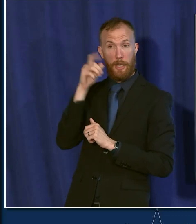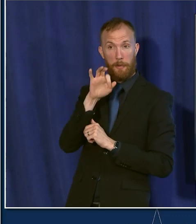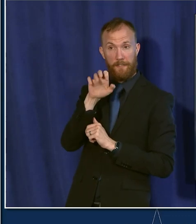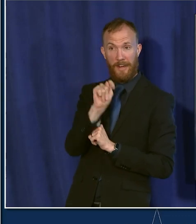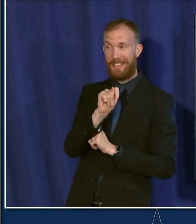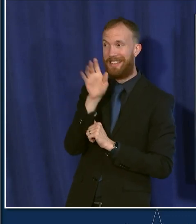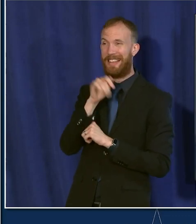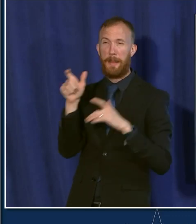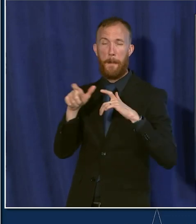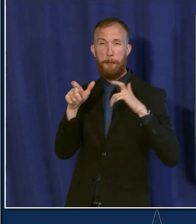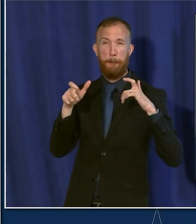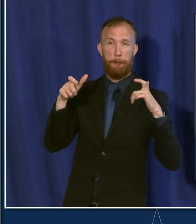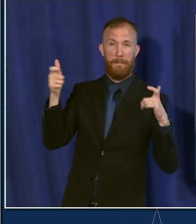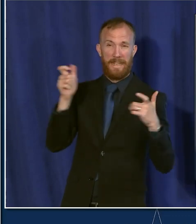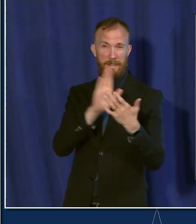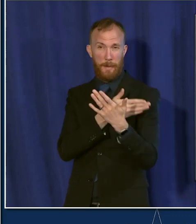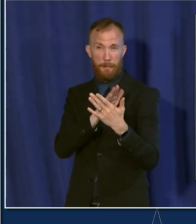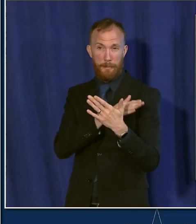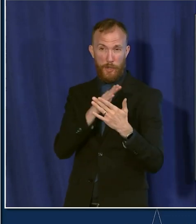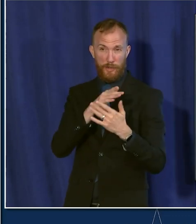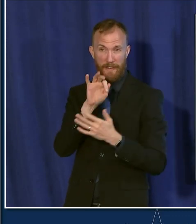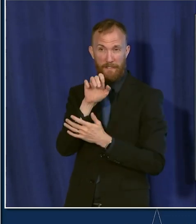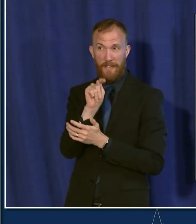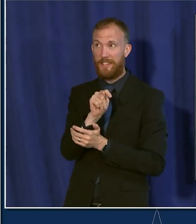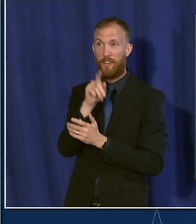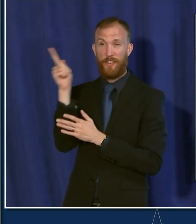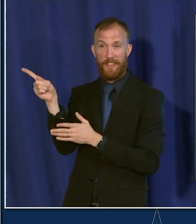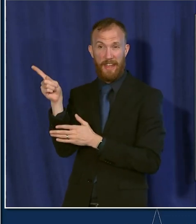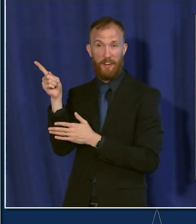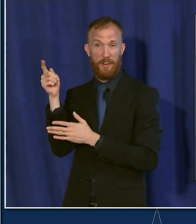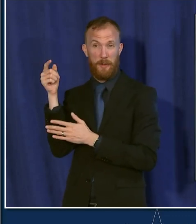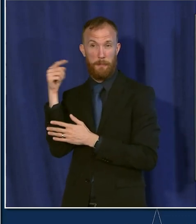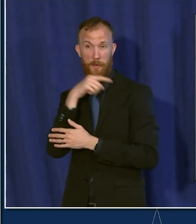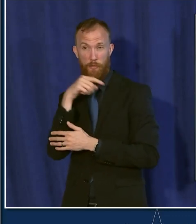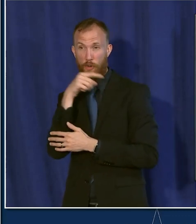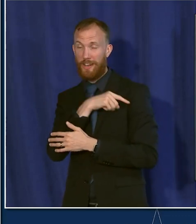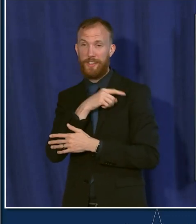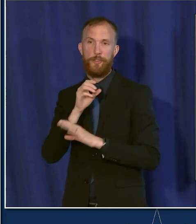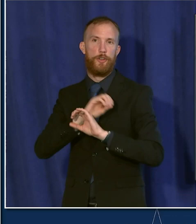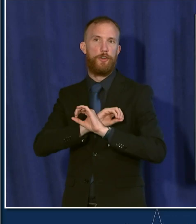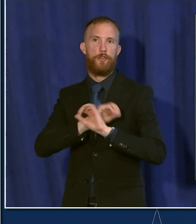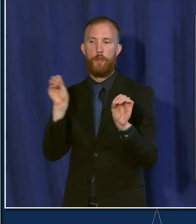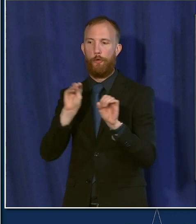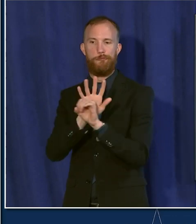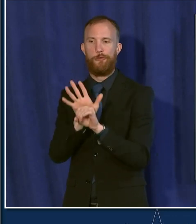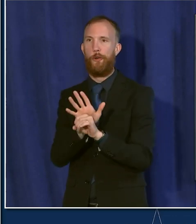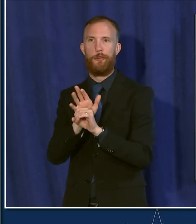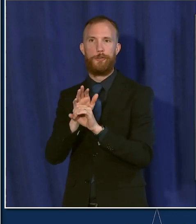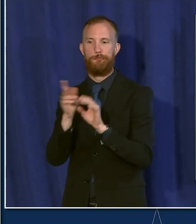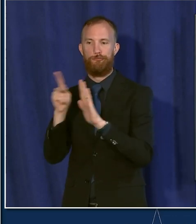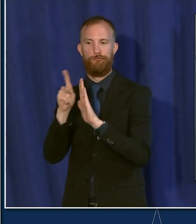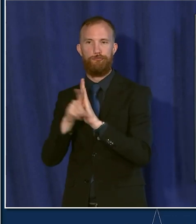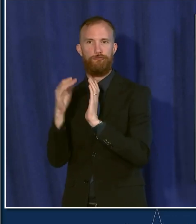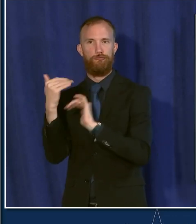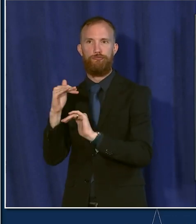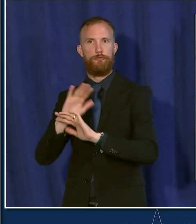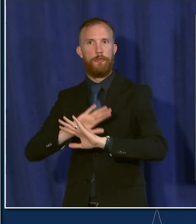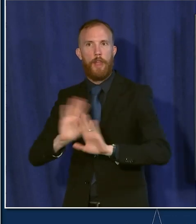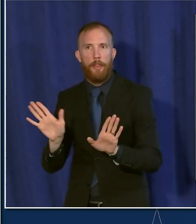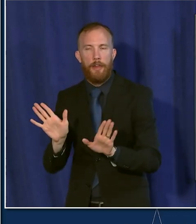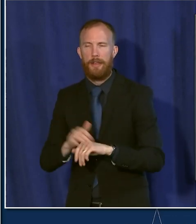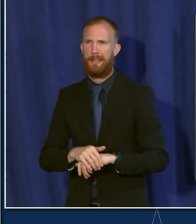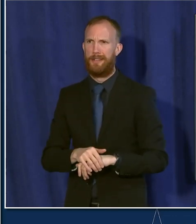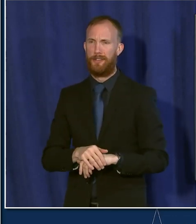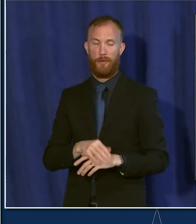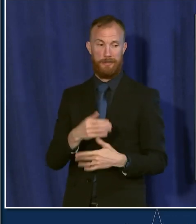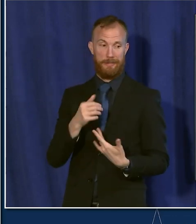music festival scheduled in Milwaukee, no COVID protocols in place of any kind. I would not feel comfortable moving ahead with Lollapalooza without